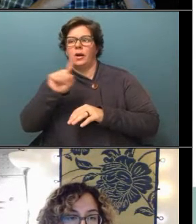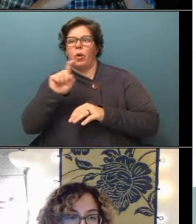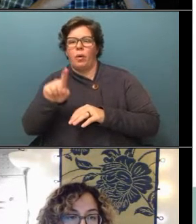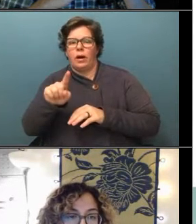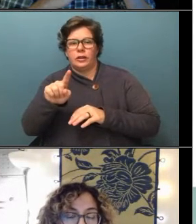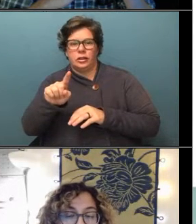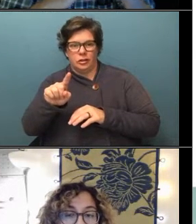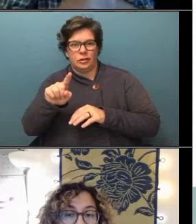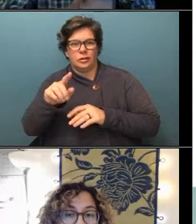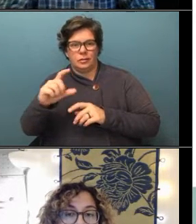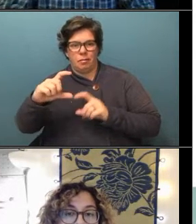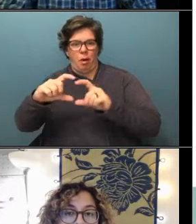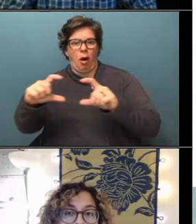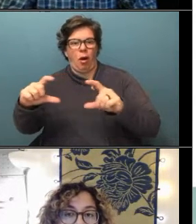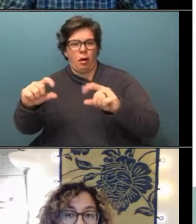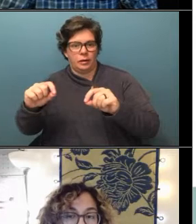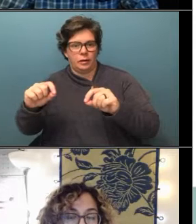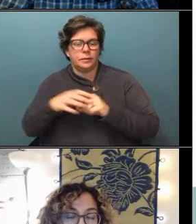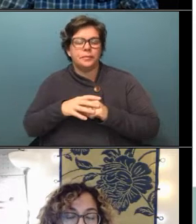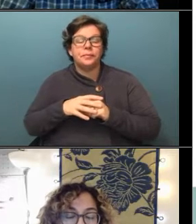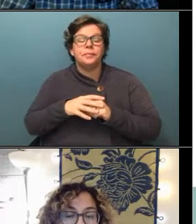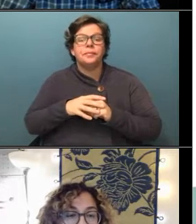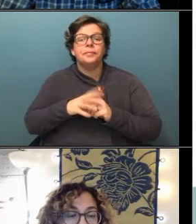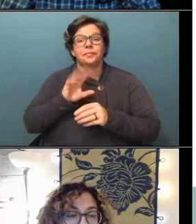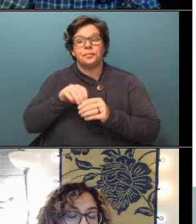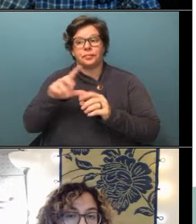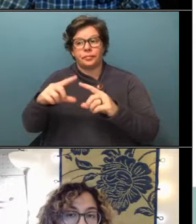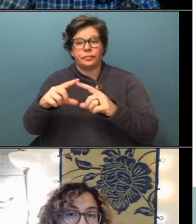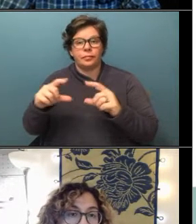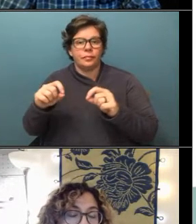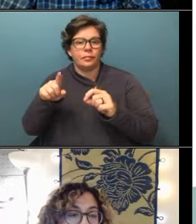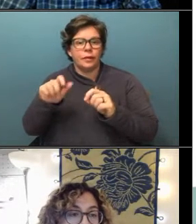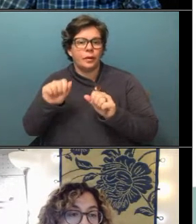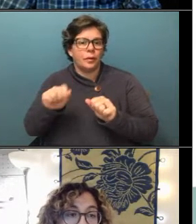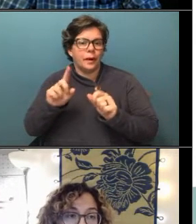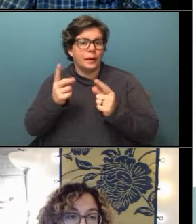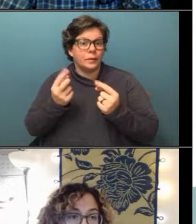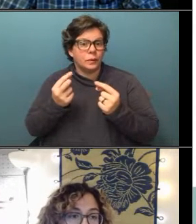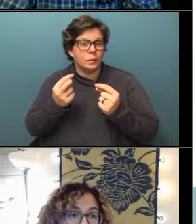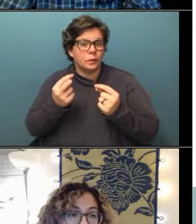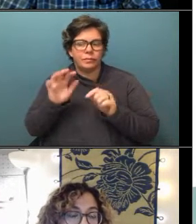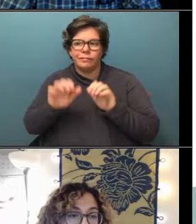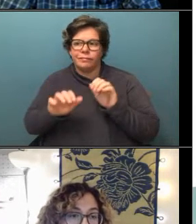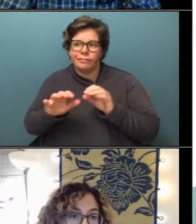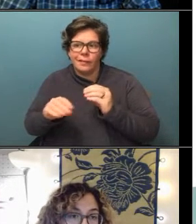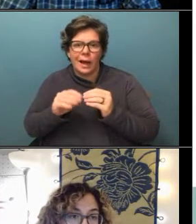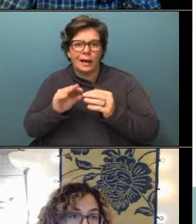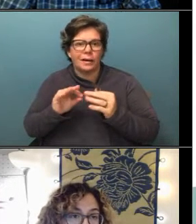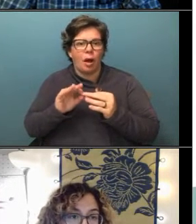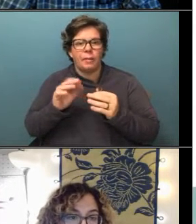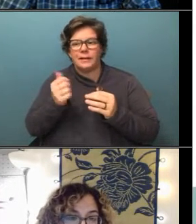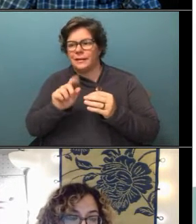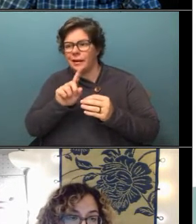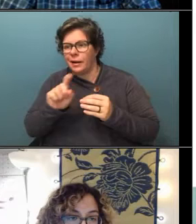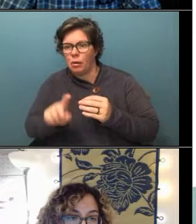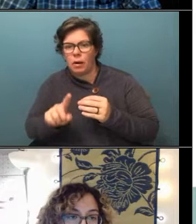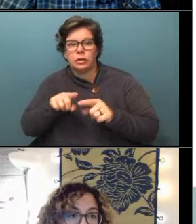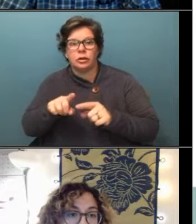questions box. And within that box, what you'll do is put any comments or questions that you have throughout